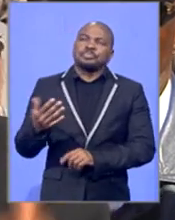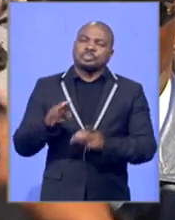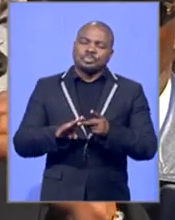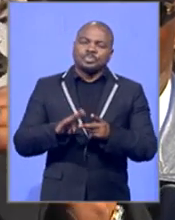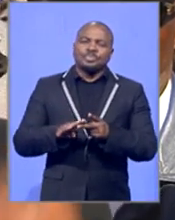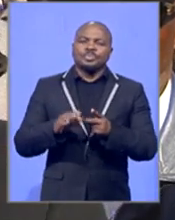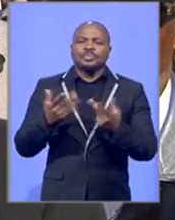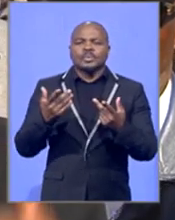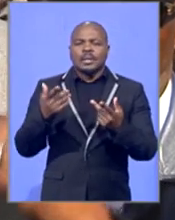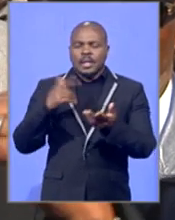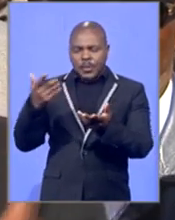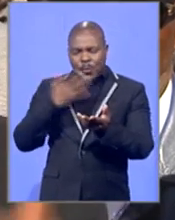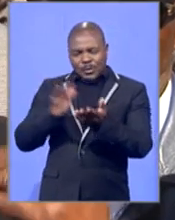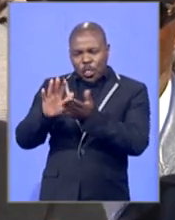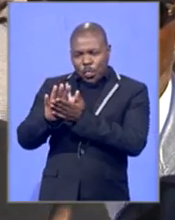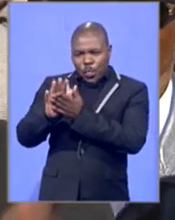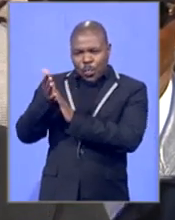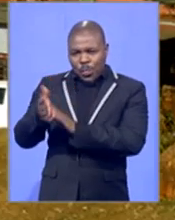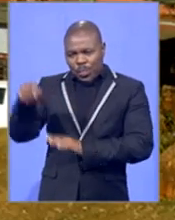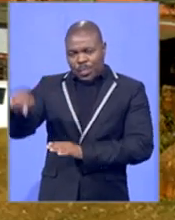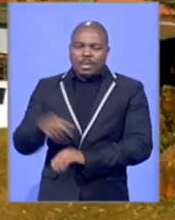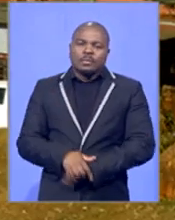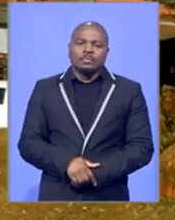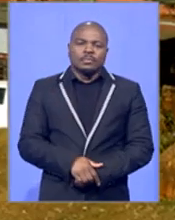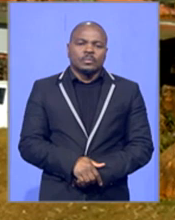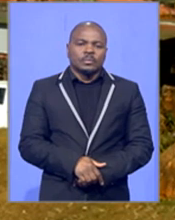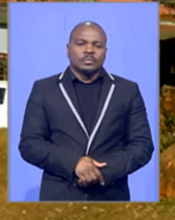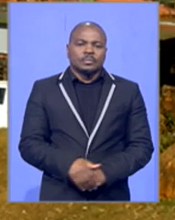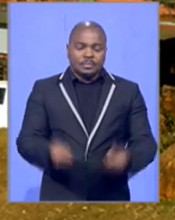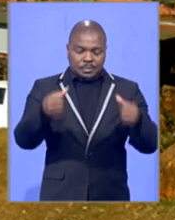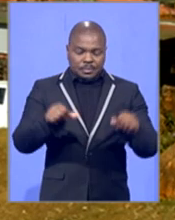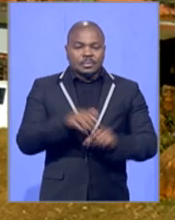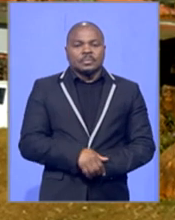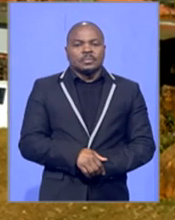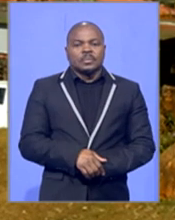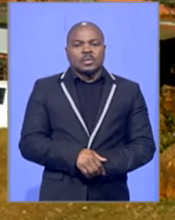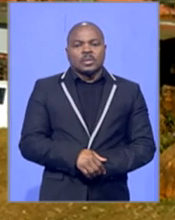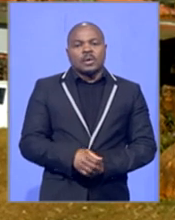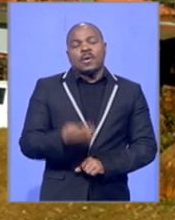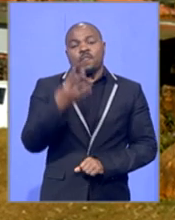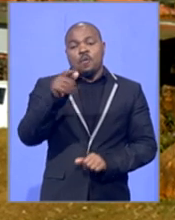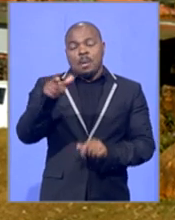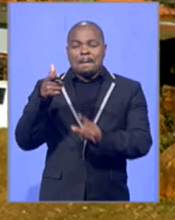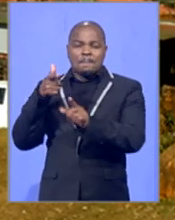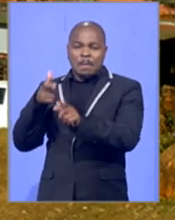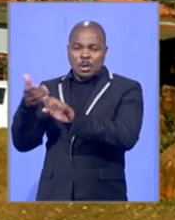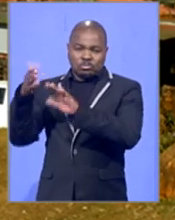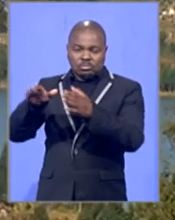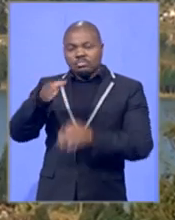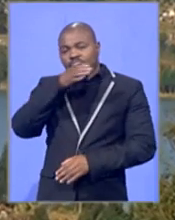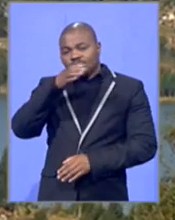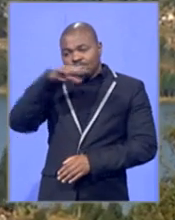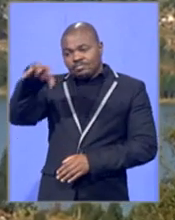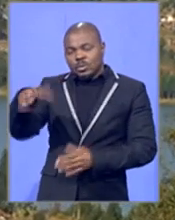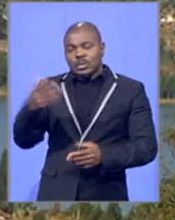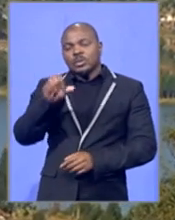and do the damage that they did go salebe a lomra wa gore batho ba bane ba thuntshe le go bolawa le felong la go rekisha